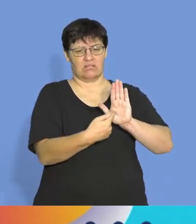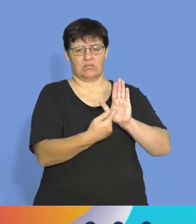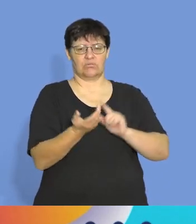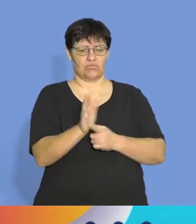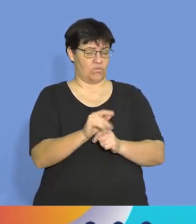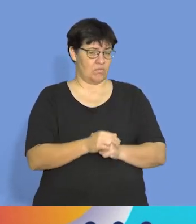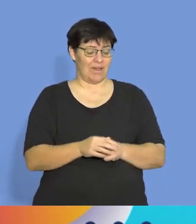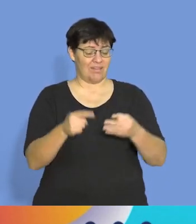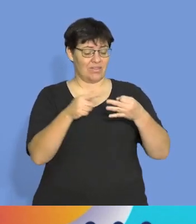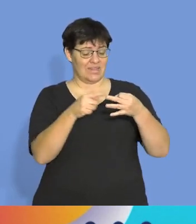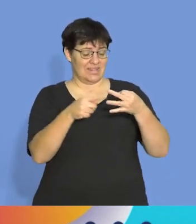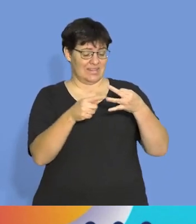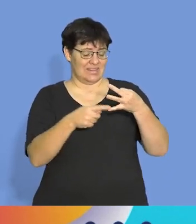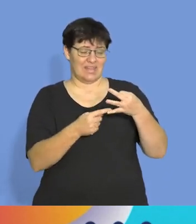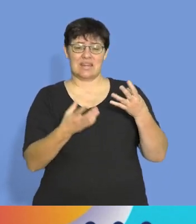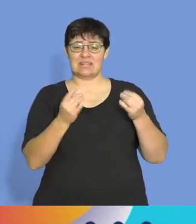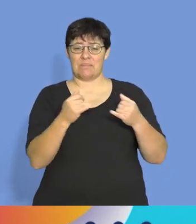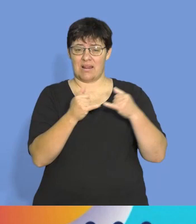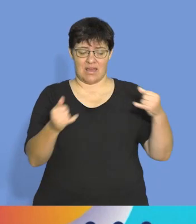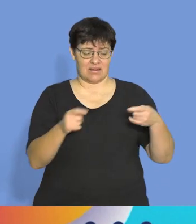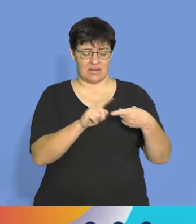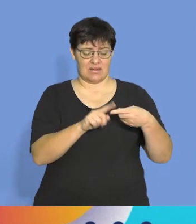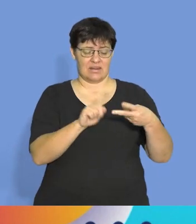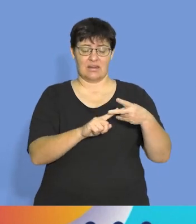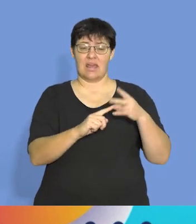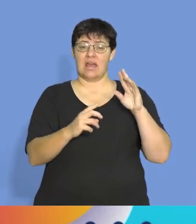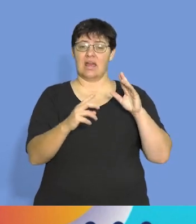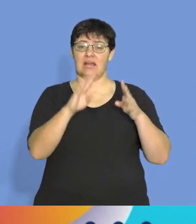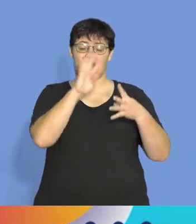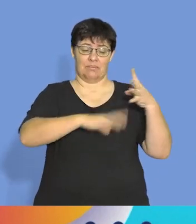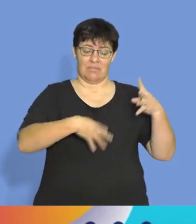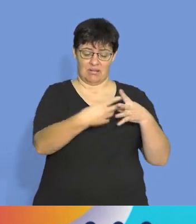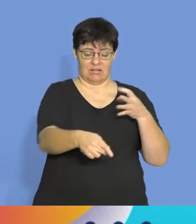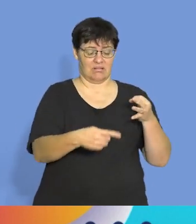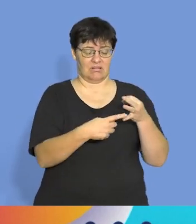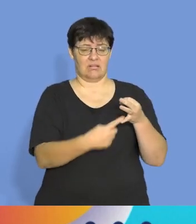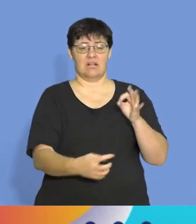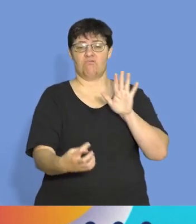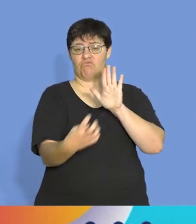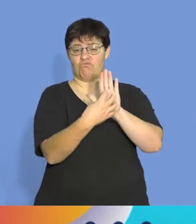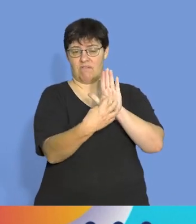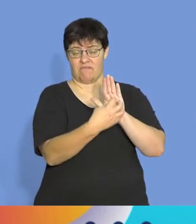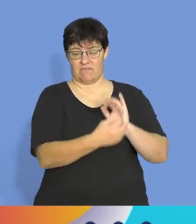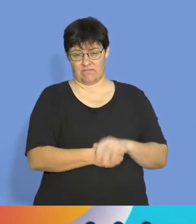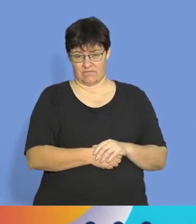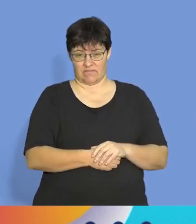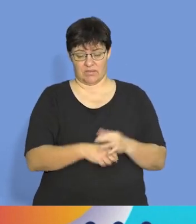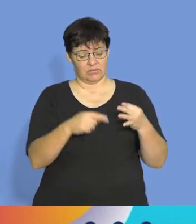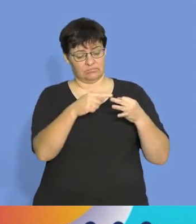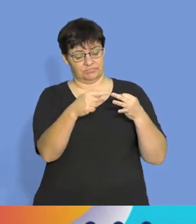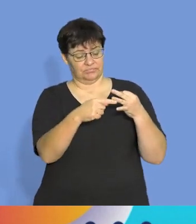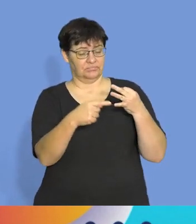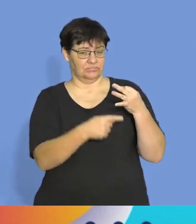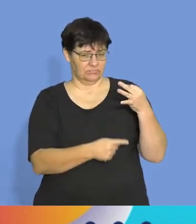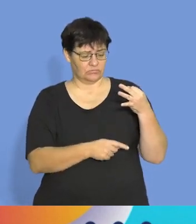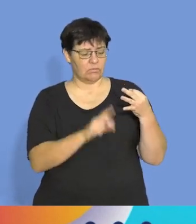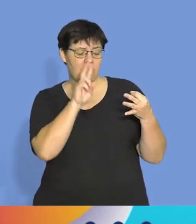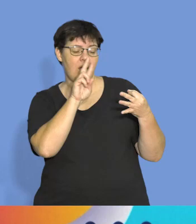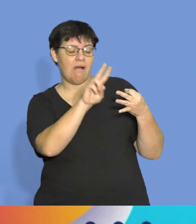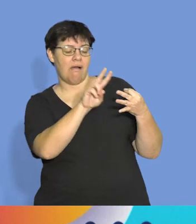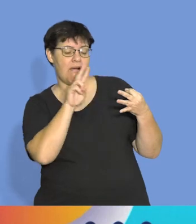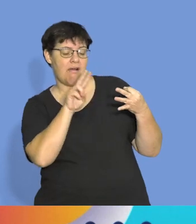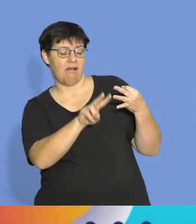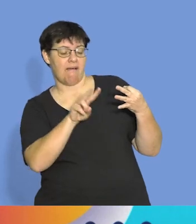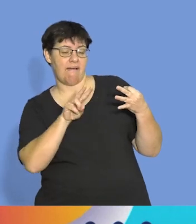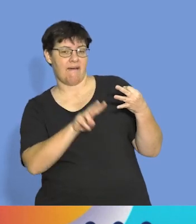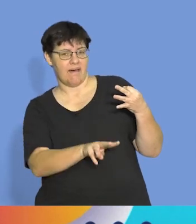3 methods, right? A number line, a table, and a graph. So we're going to look at those different options and try to see exactly what